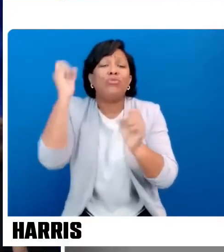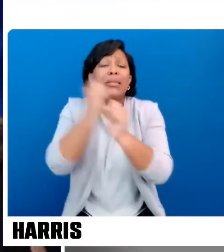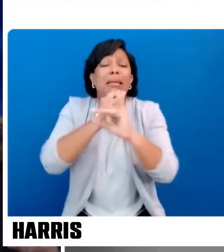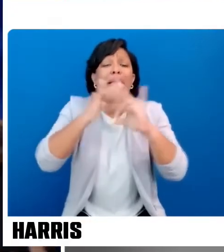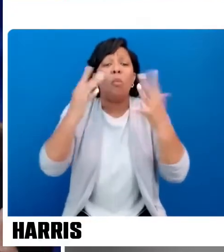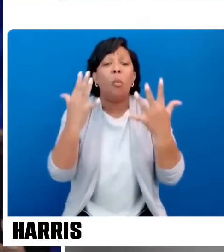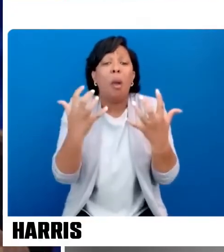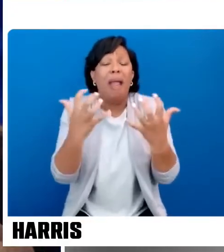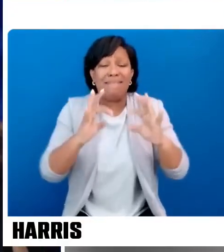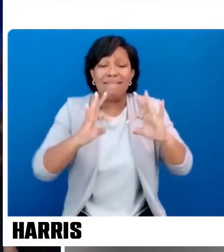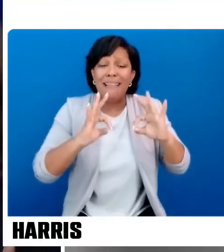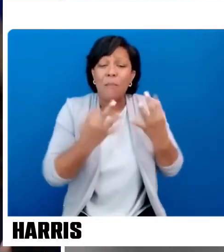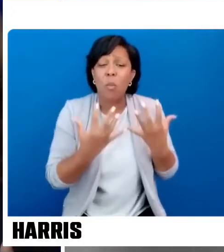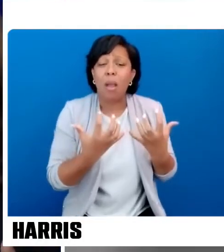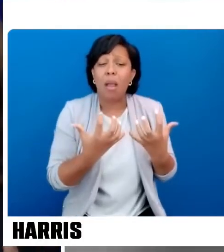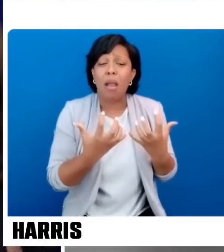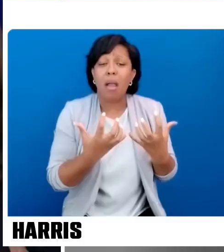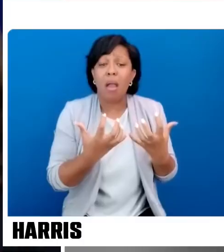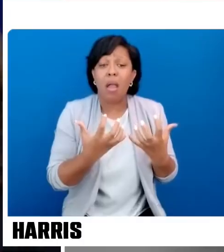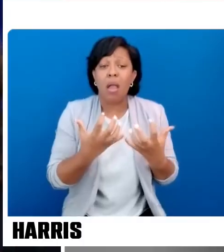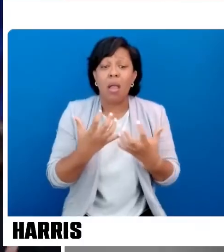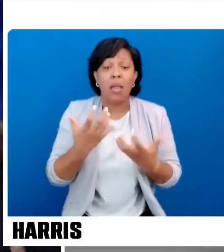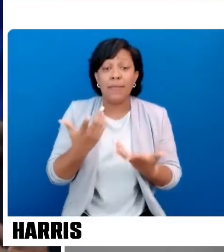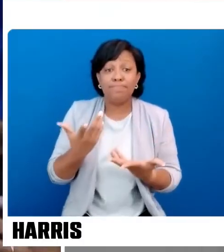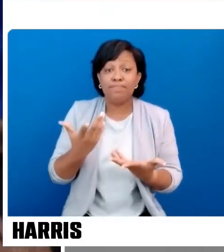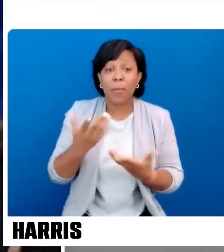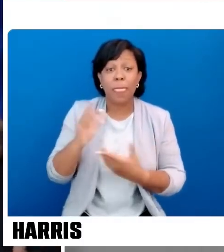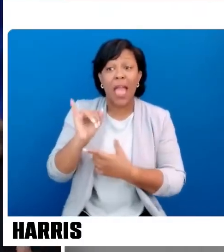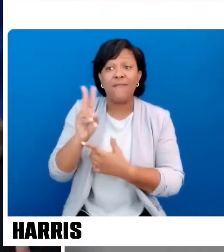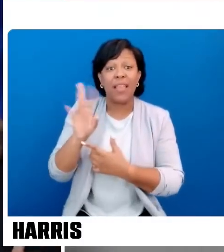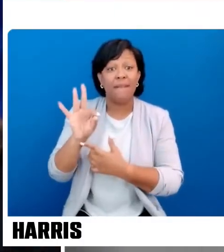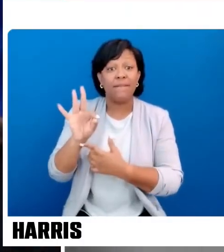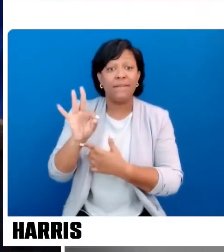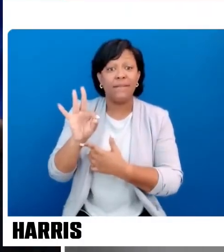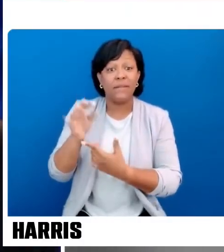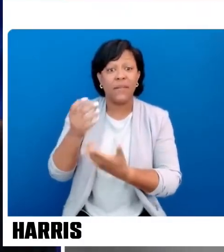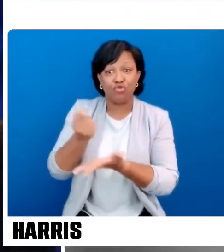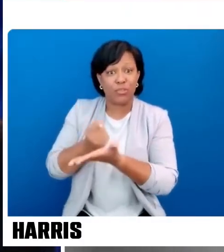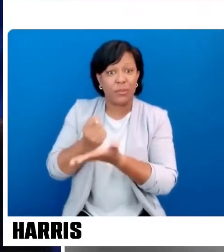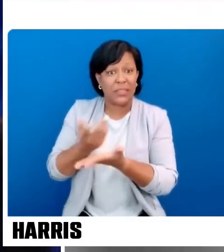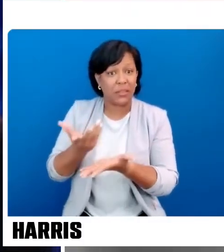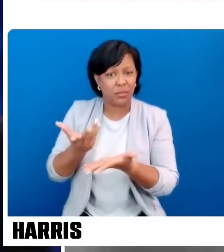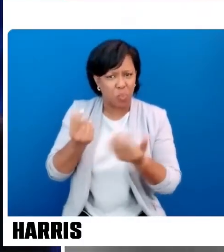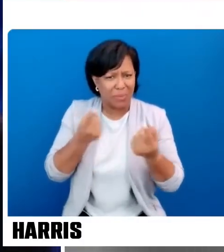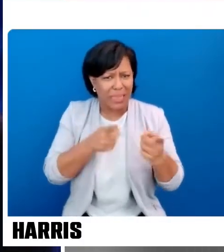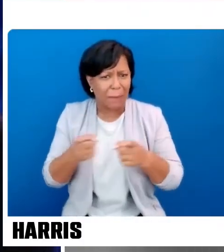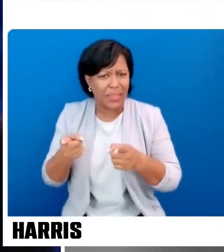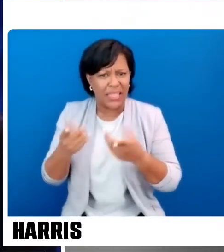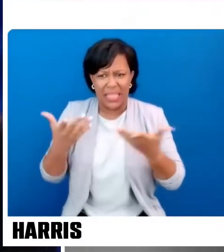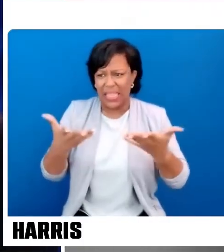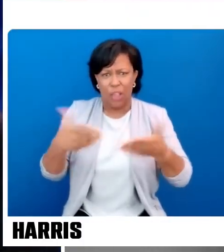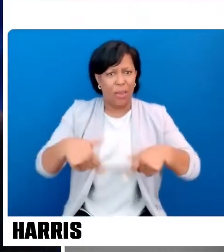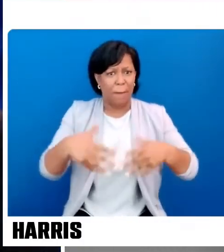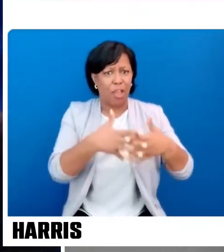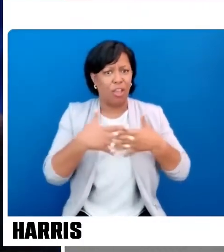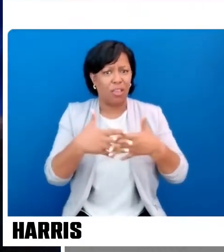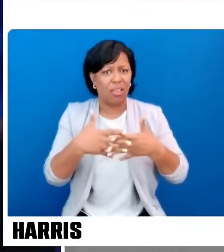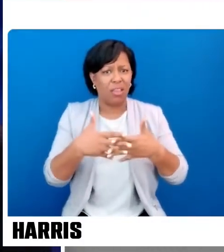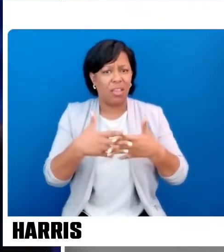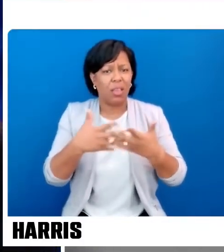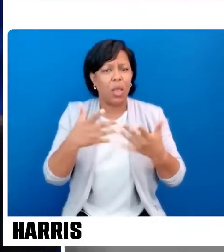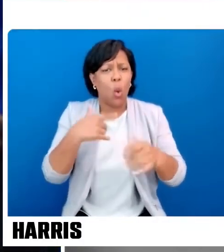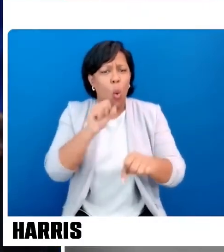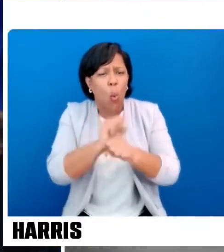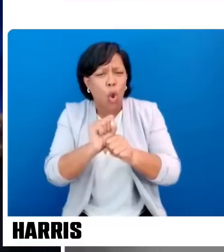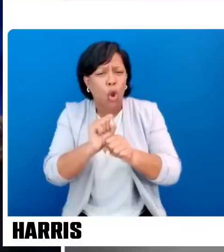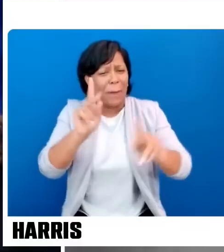being denied IVF treatments. What is happening in our country? Working people, working women who